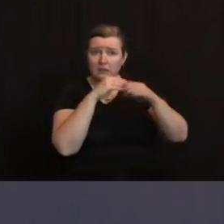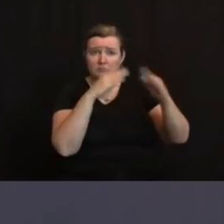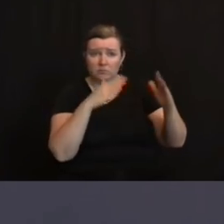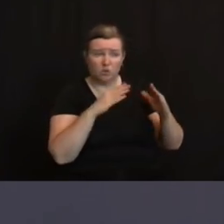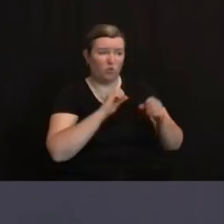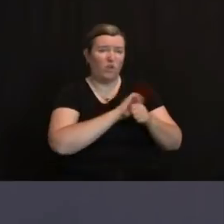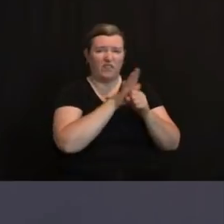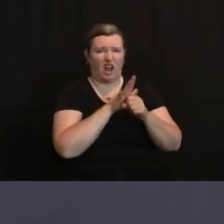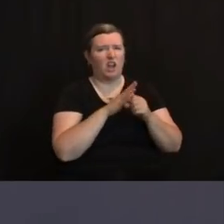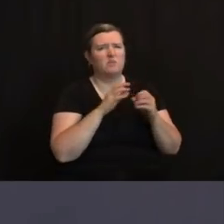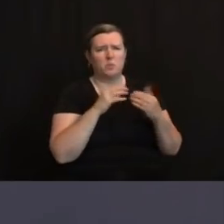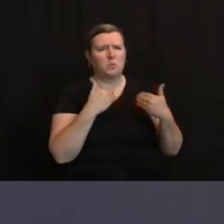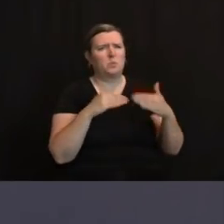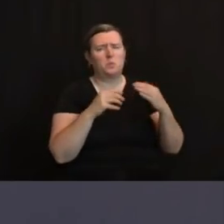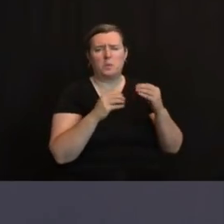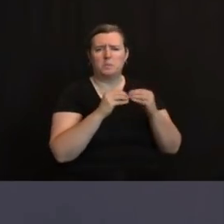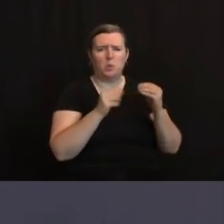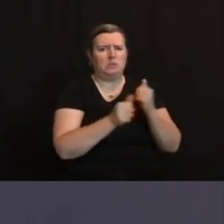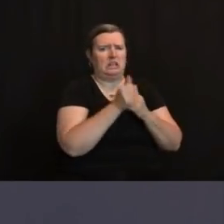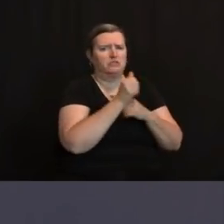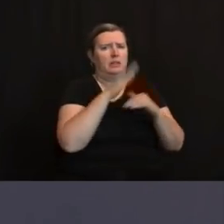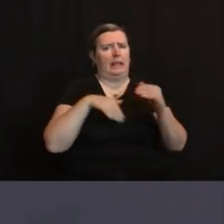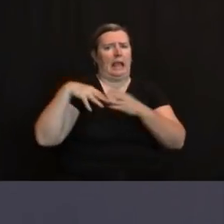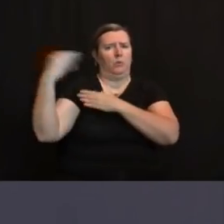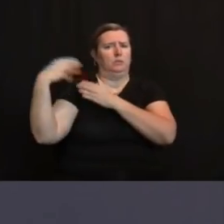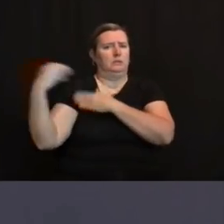you're outside. If you've been in a high